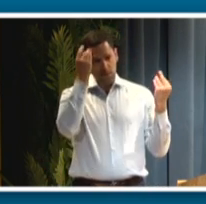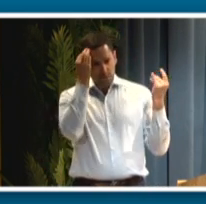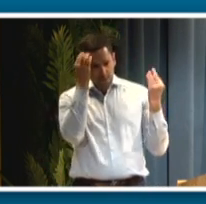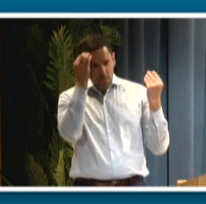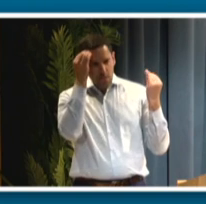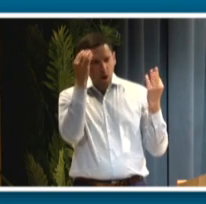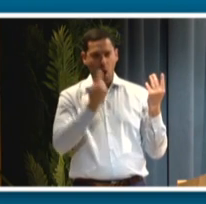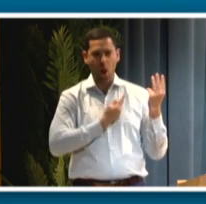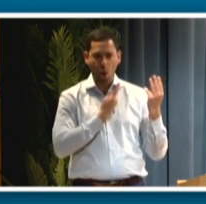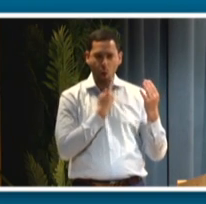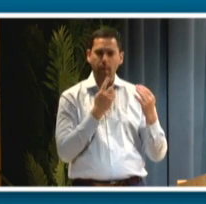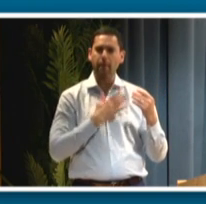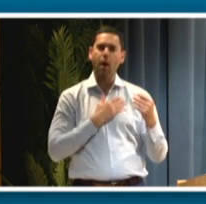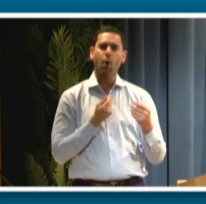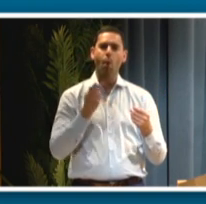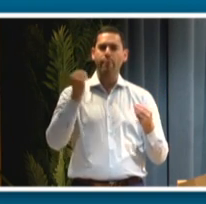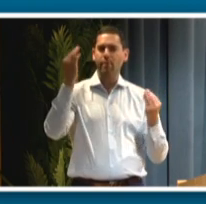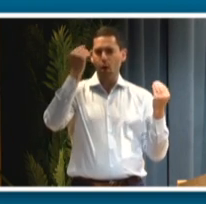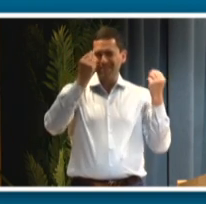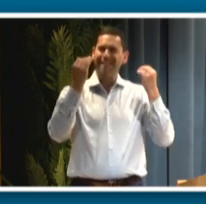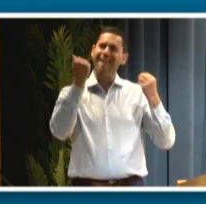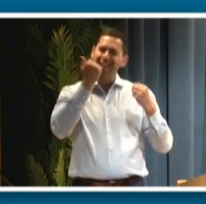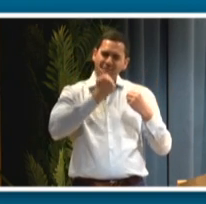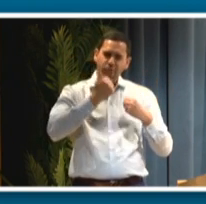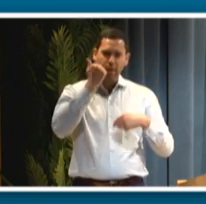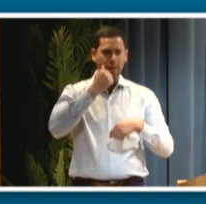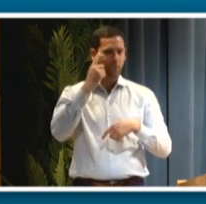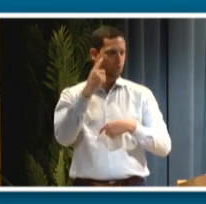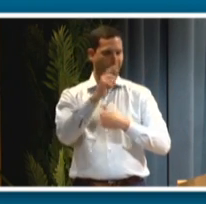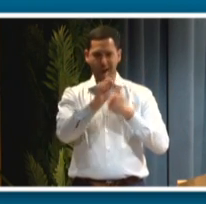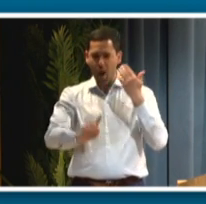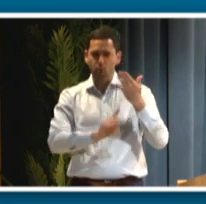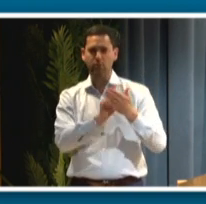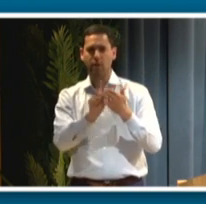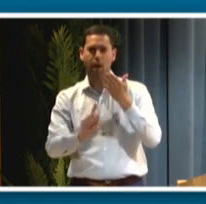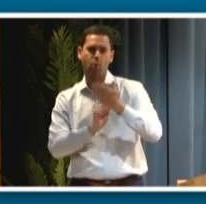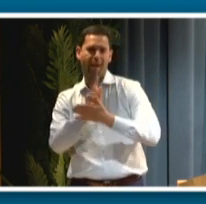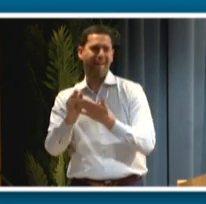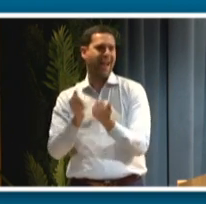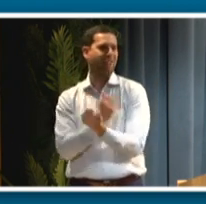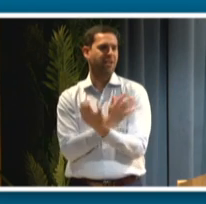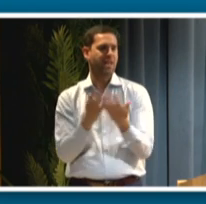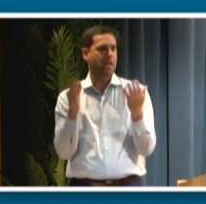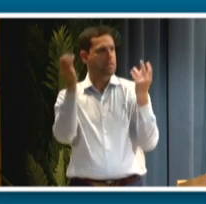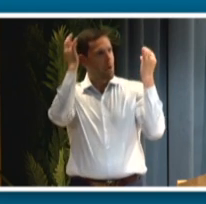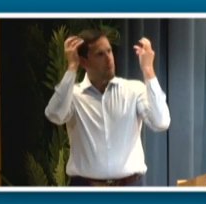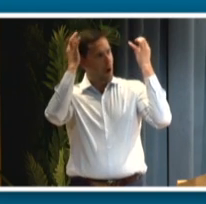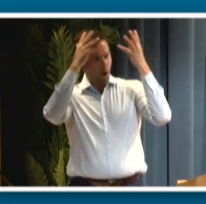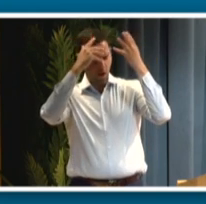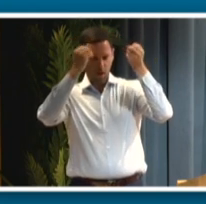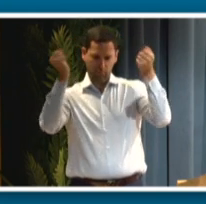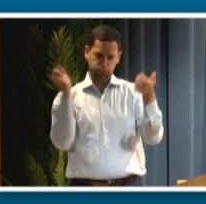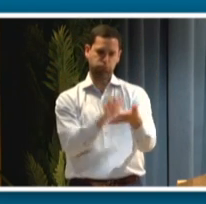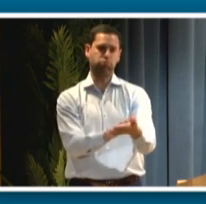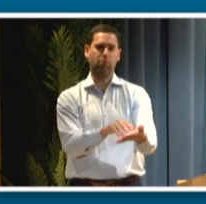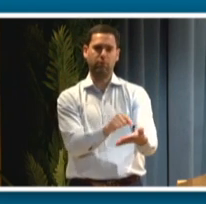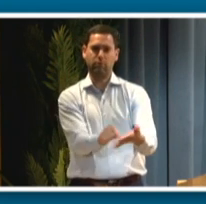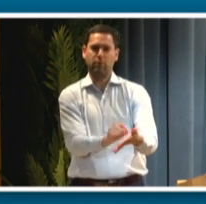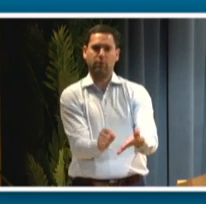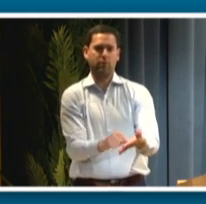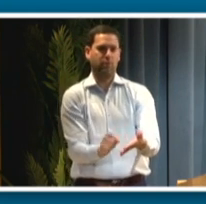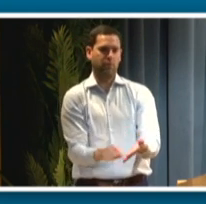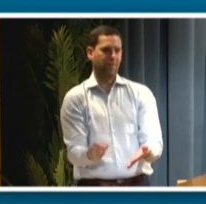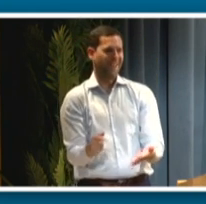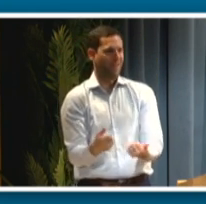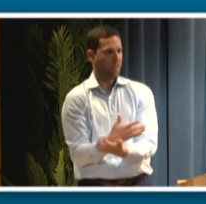hours. And every single voice in my body and in my head and in my psyche and in my spirit comes rushing forth every day. The ones that are afraid,